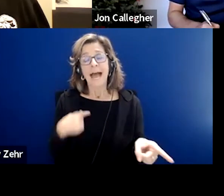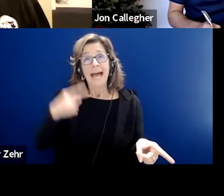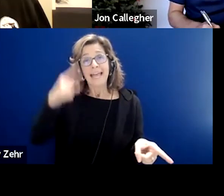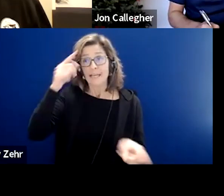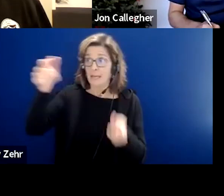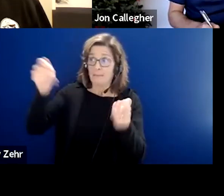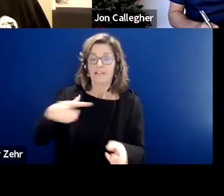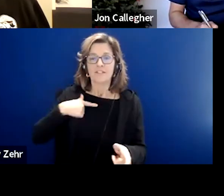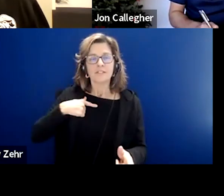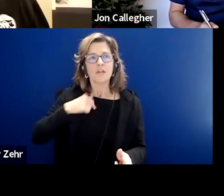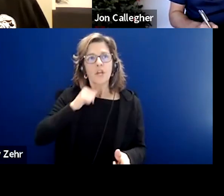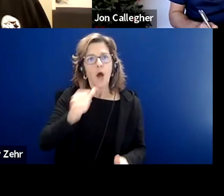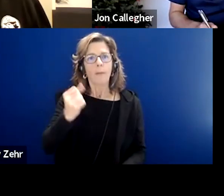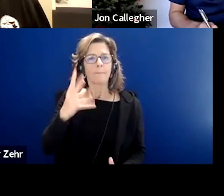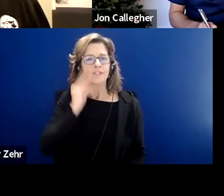unfamiliarity with